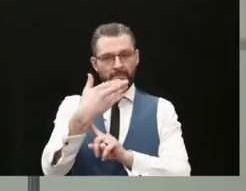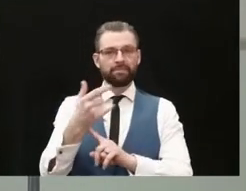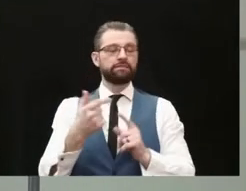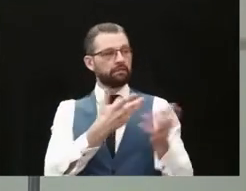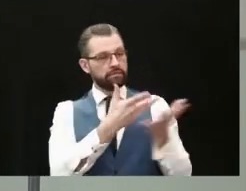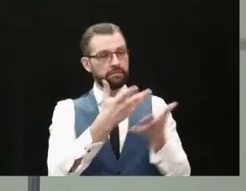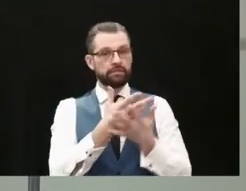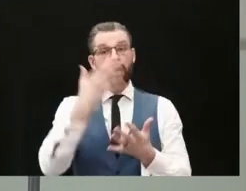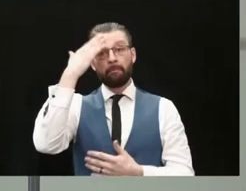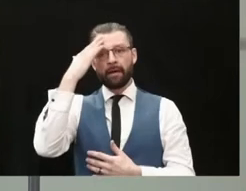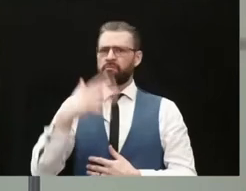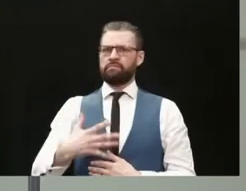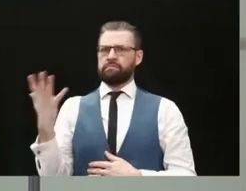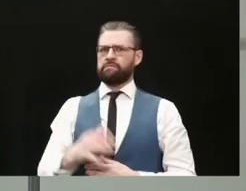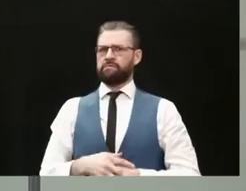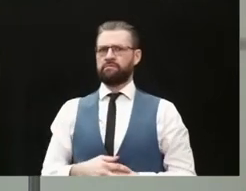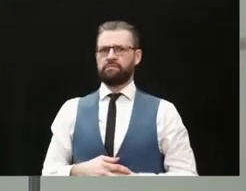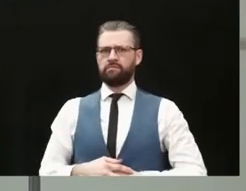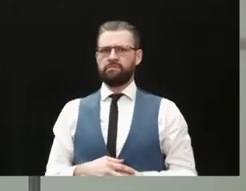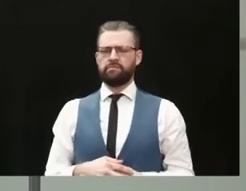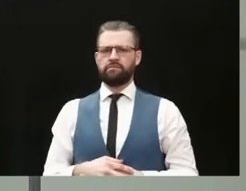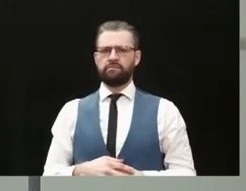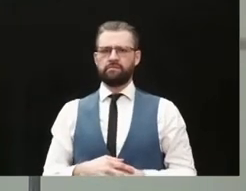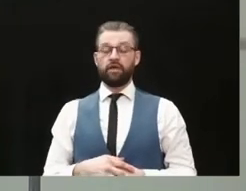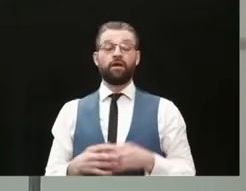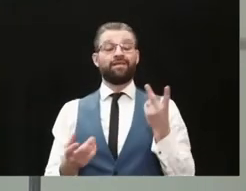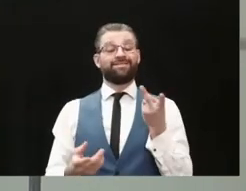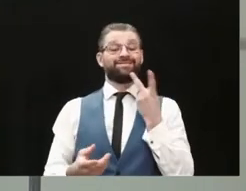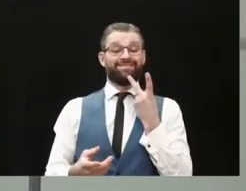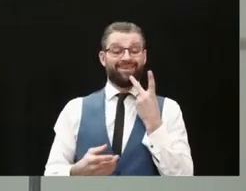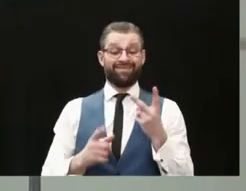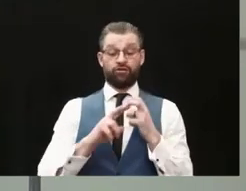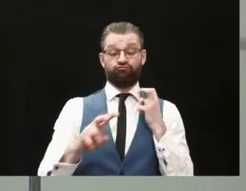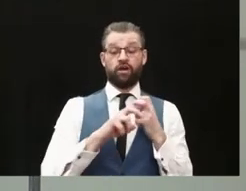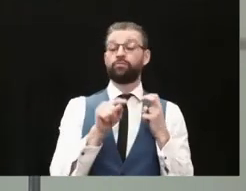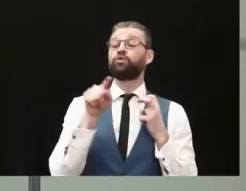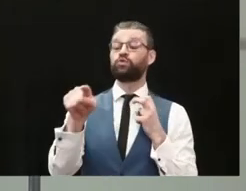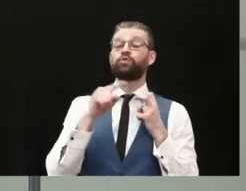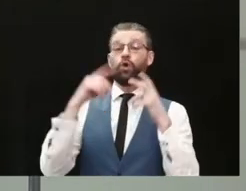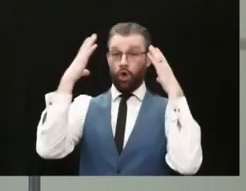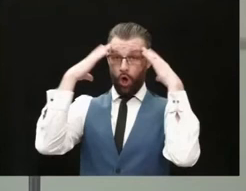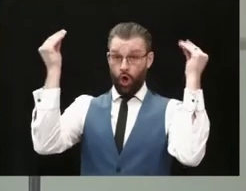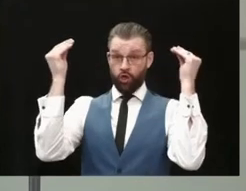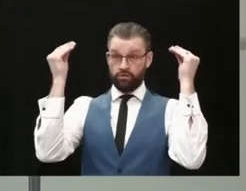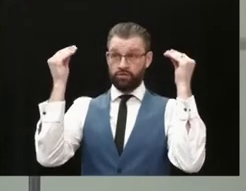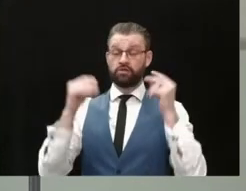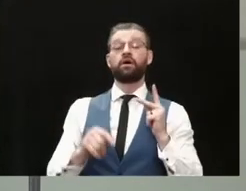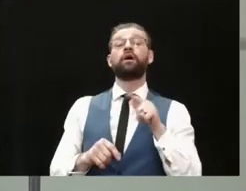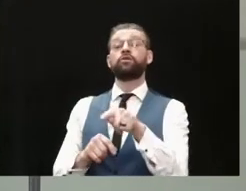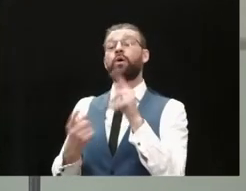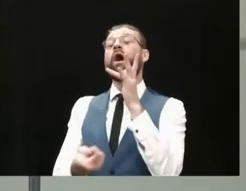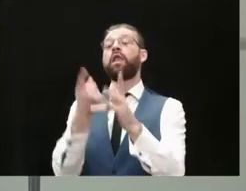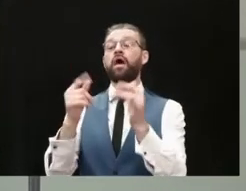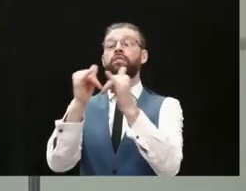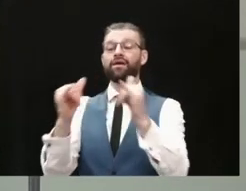England, which my mother didn't want to do. We were put on the second transport to be sent to Holland. We went to a holding camp in a